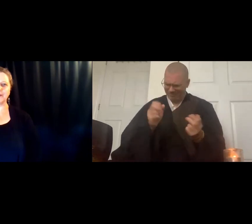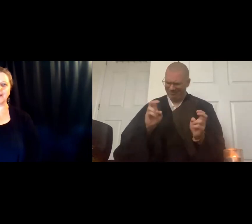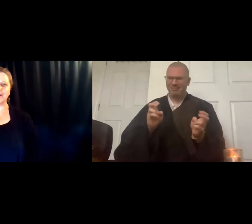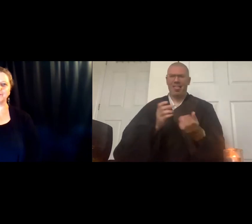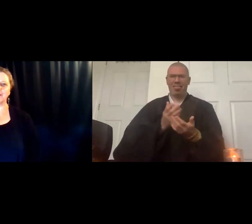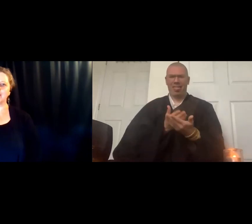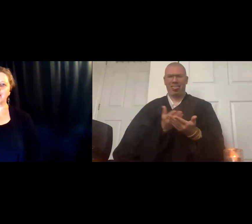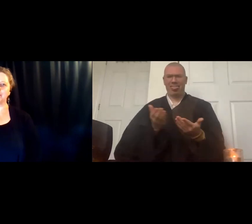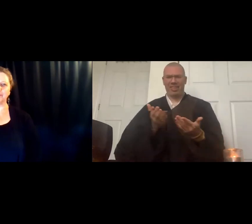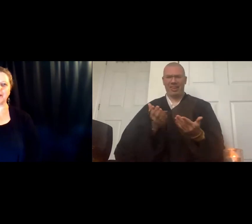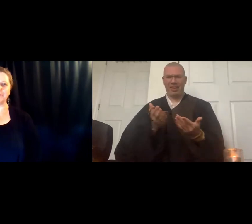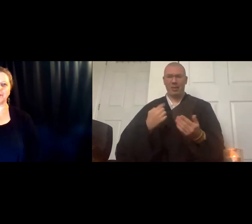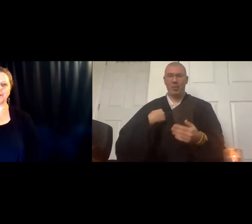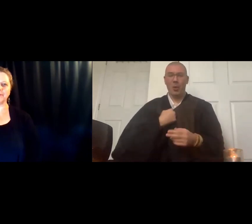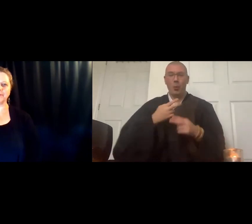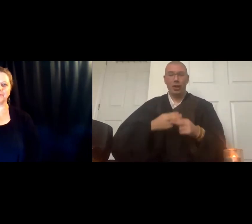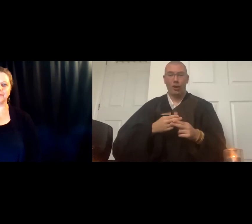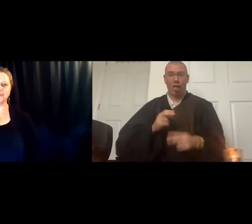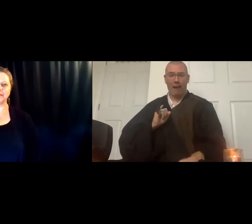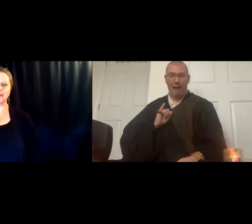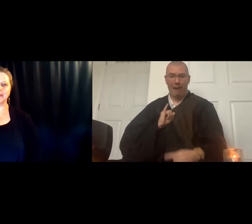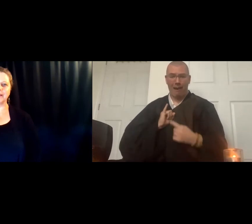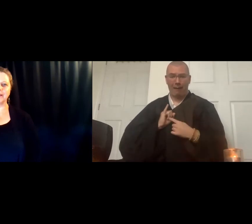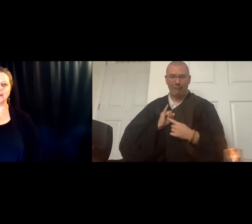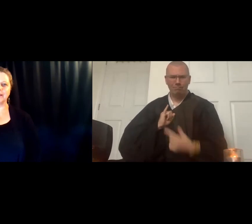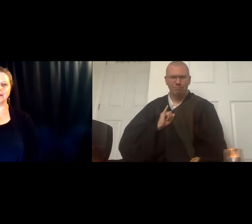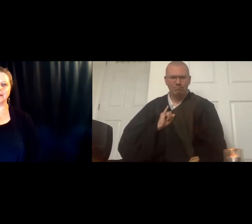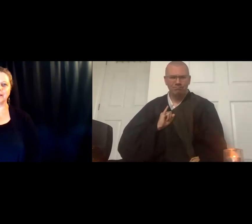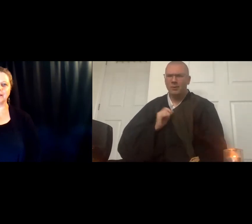So right now, again, remember